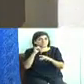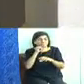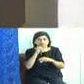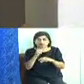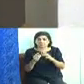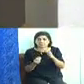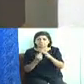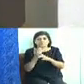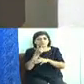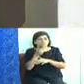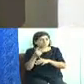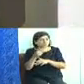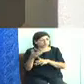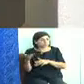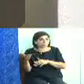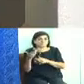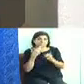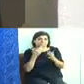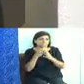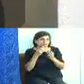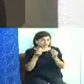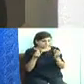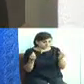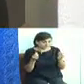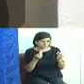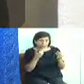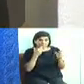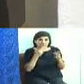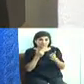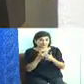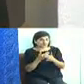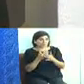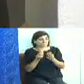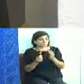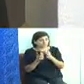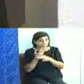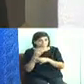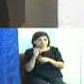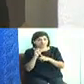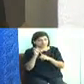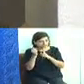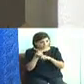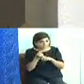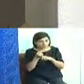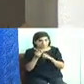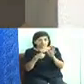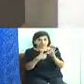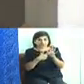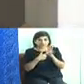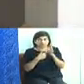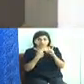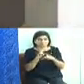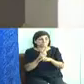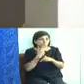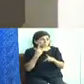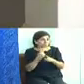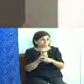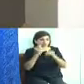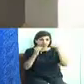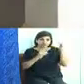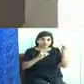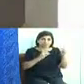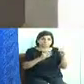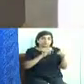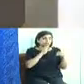anything. Good soil and good growing conditions require a proper balance of water and drainage